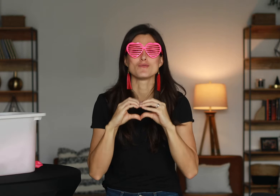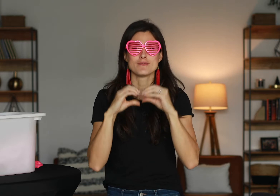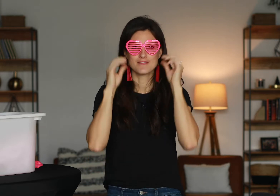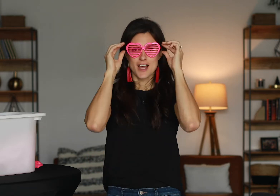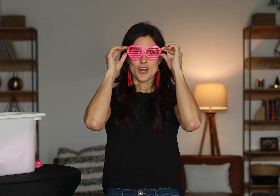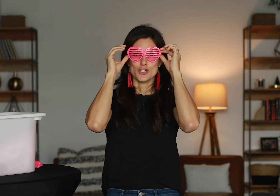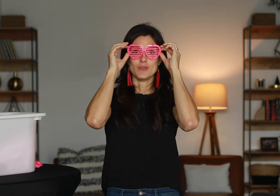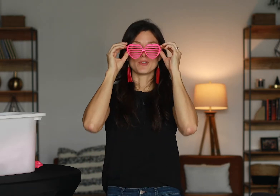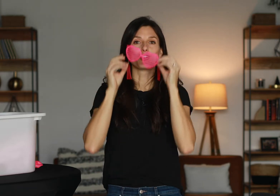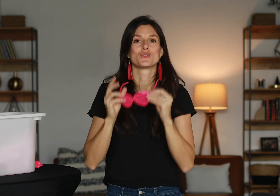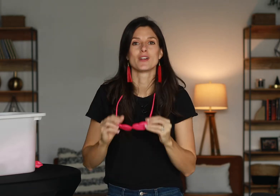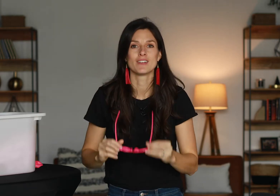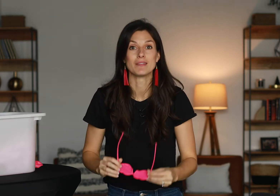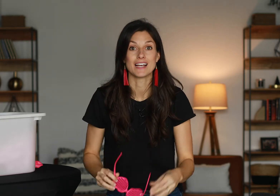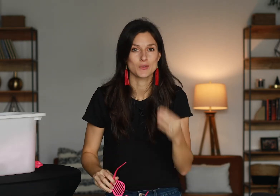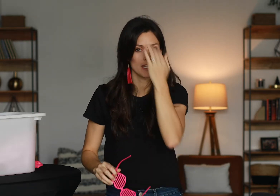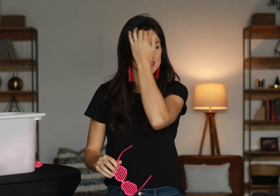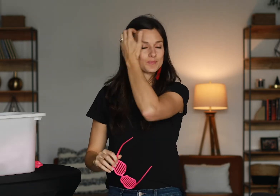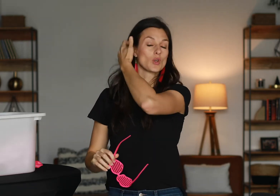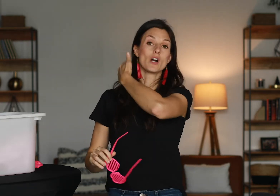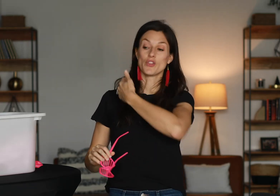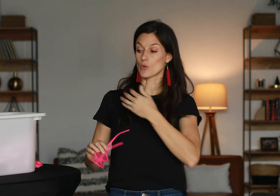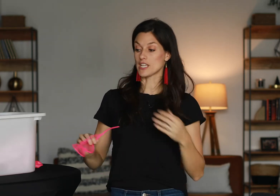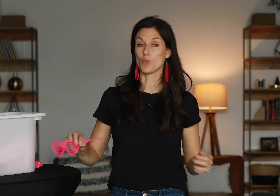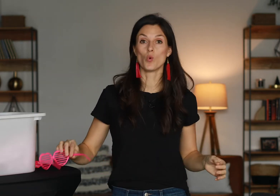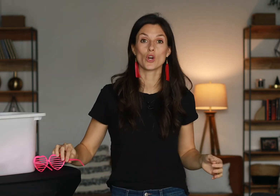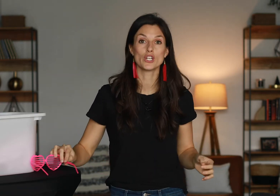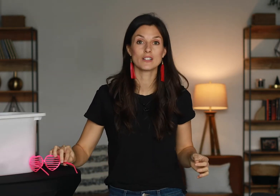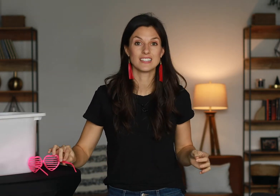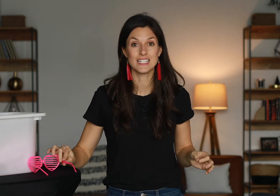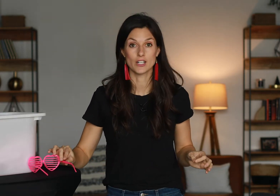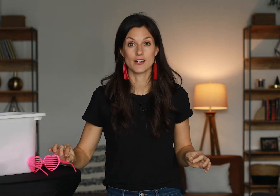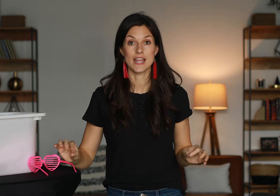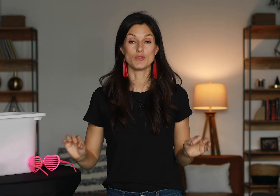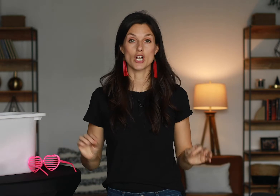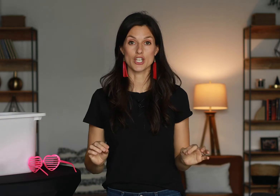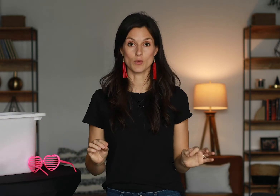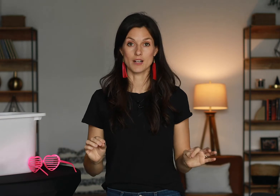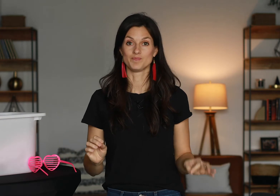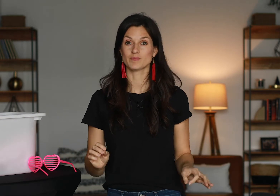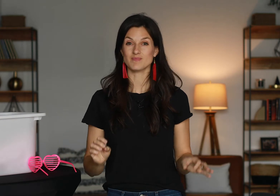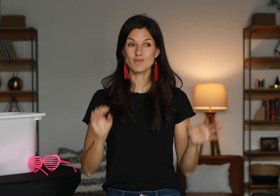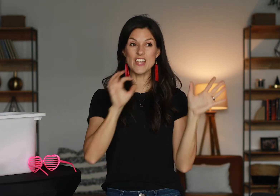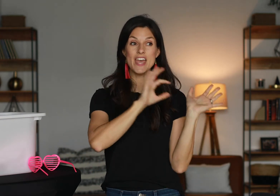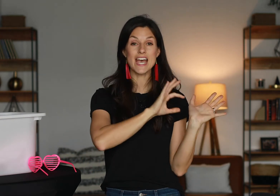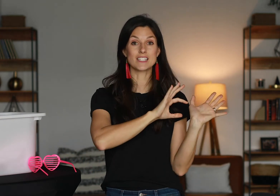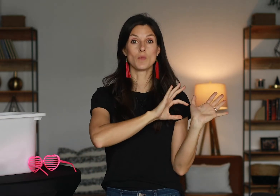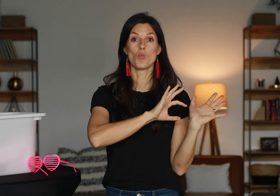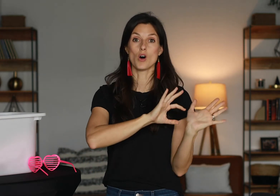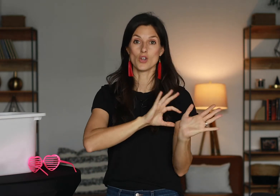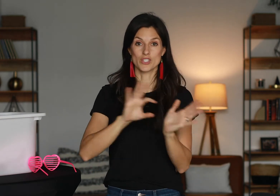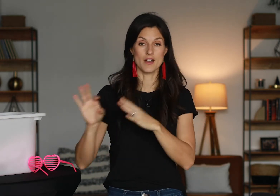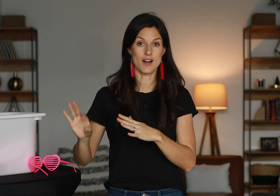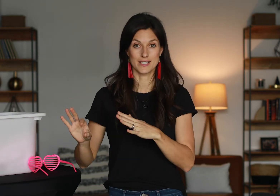you! Do you remember our story from last week? Well, there was a warrior leader named Joshua, and they had